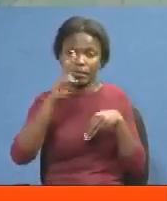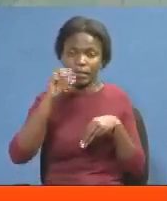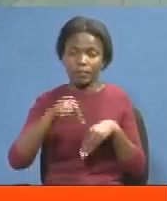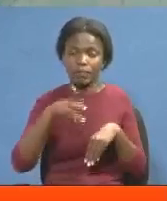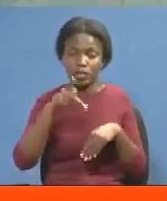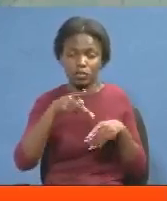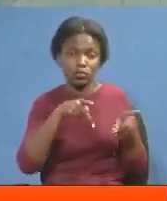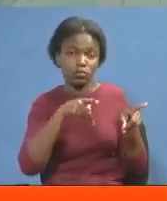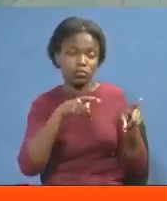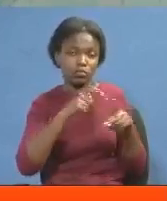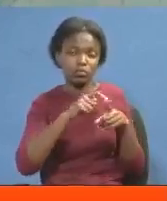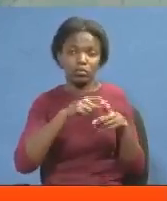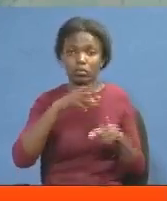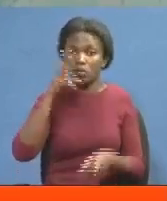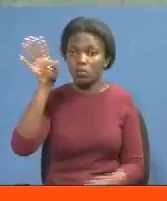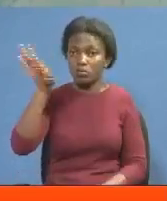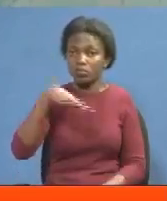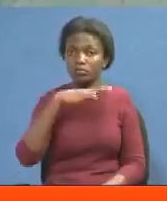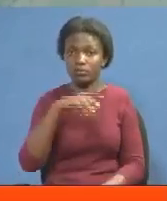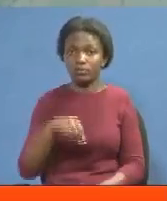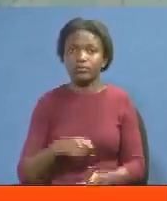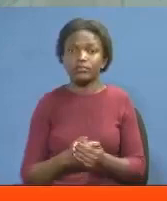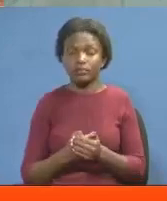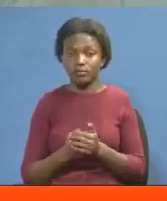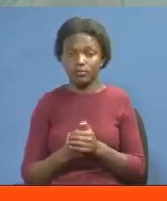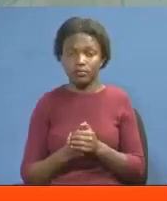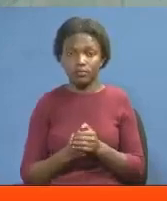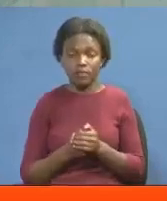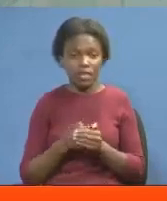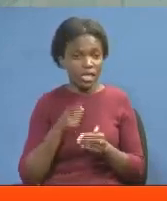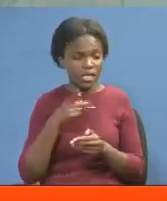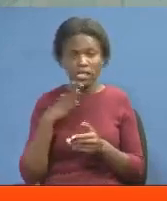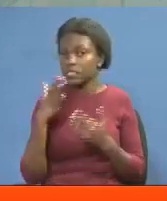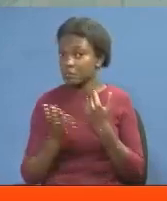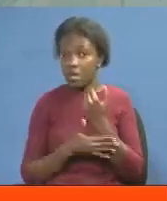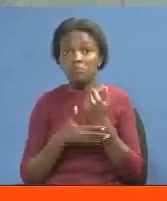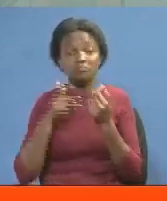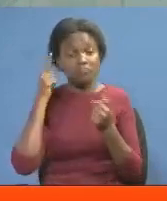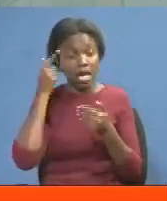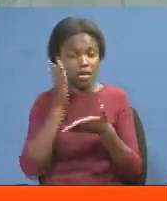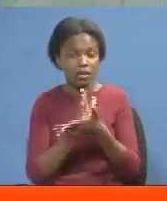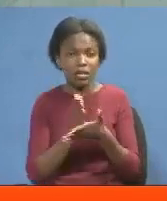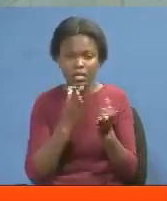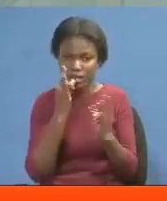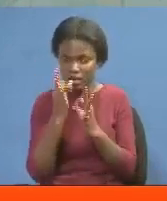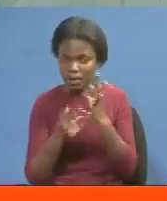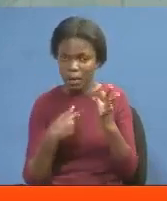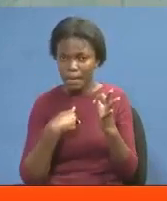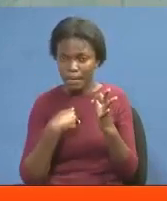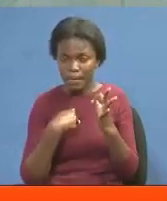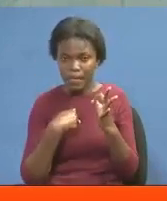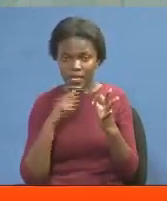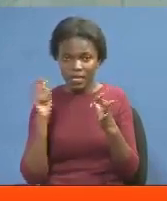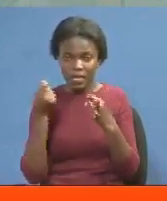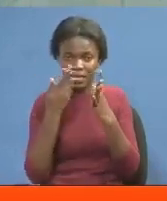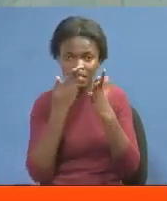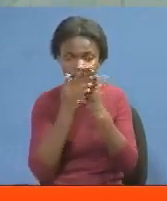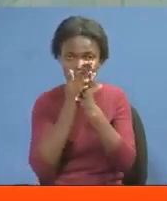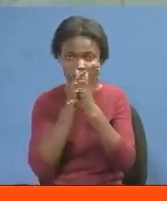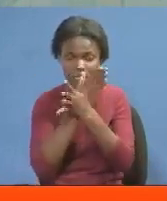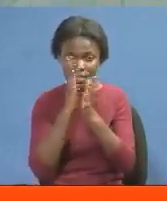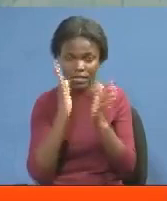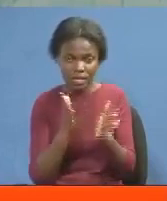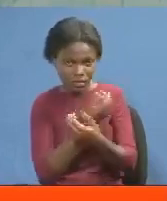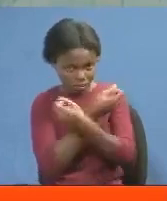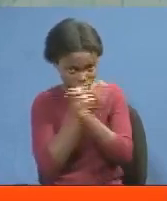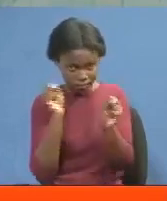Parliament. Uh-huh. That is one of the most retrogressive and backward thinking I've ever seen. Mm. If I was Kenyan president today, brother, mm-hmm. I would